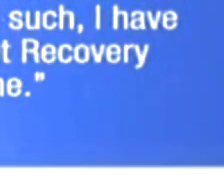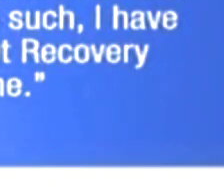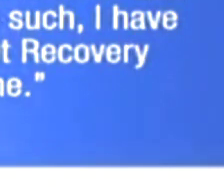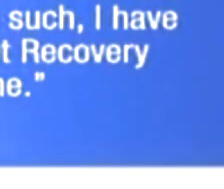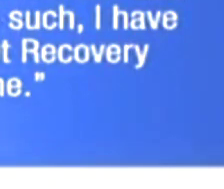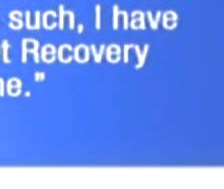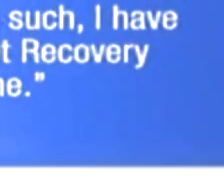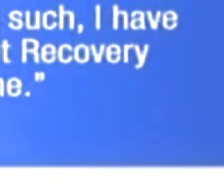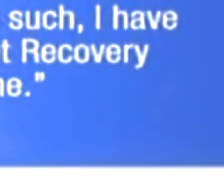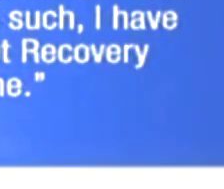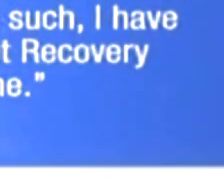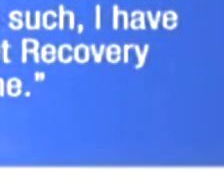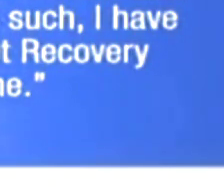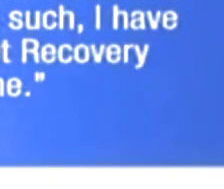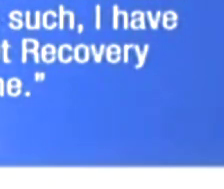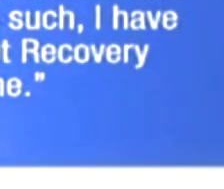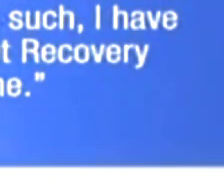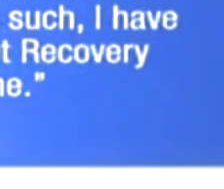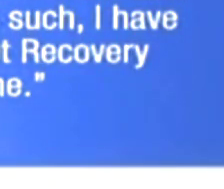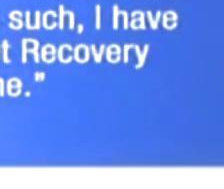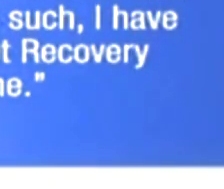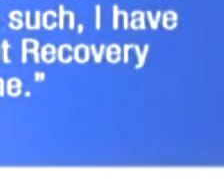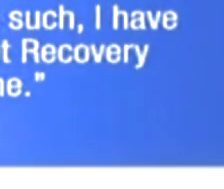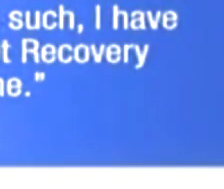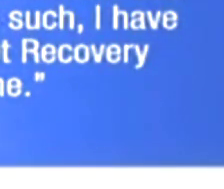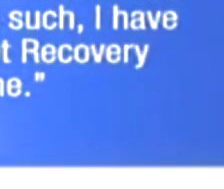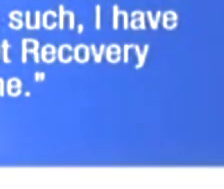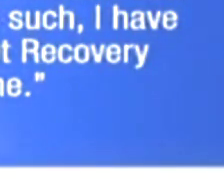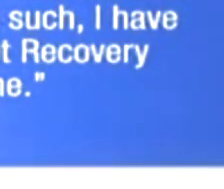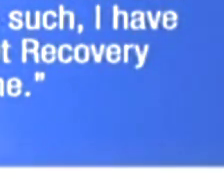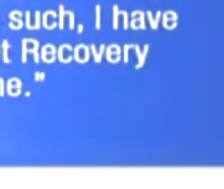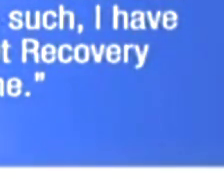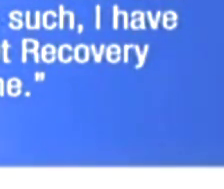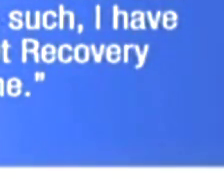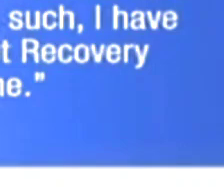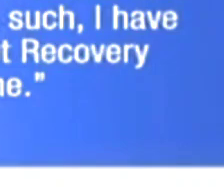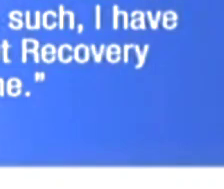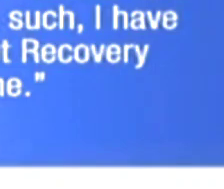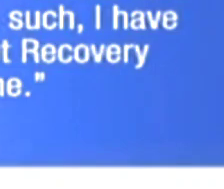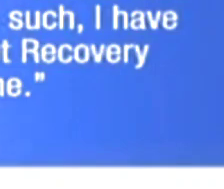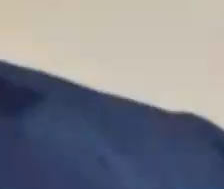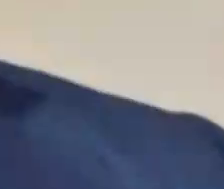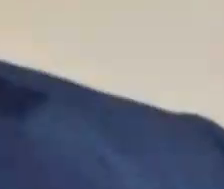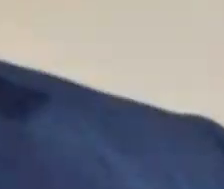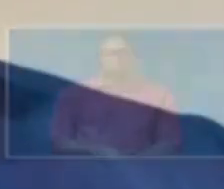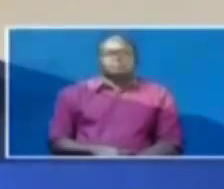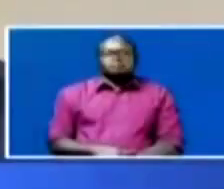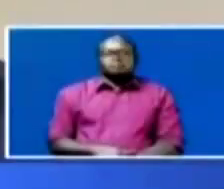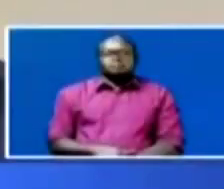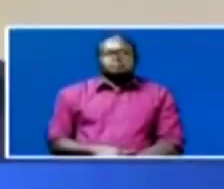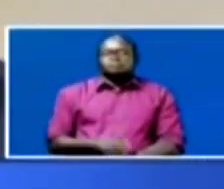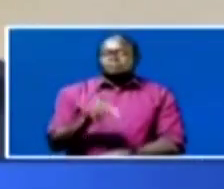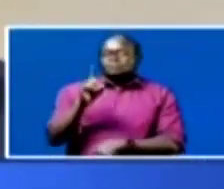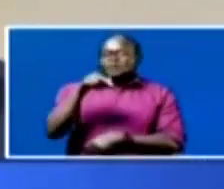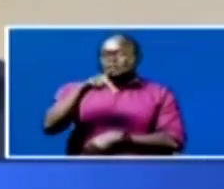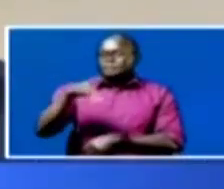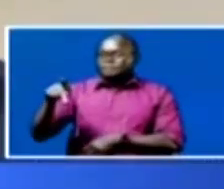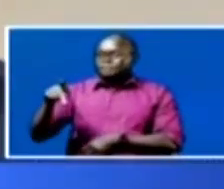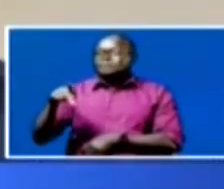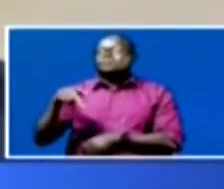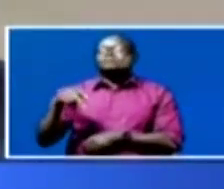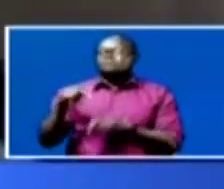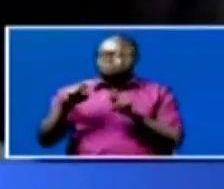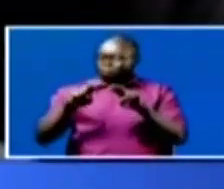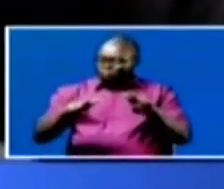I have referred the matter to the Asset Recovery Agency for recovery of the same, end of quote. The DPP has directed